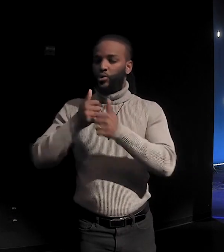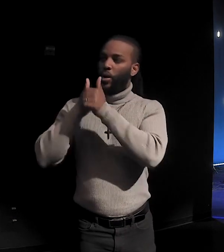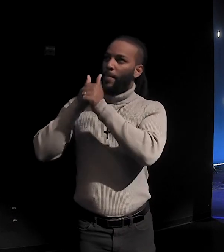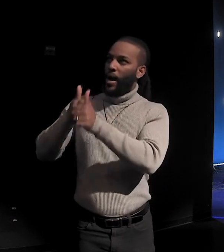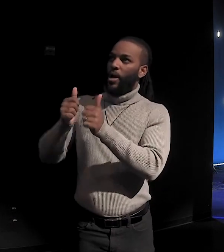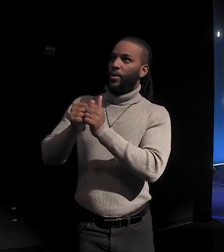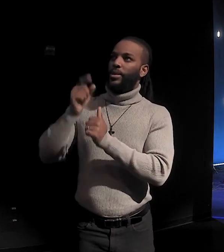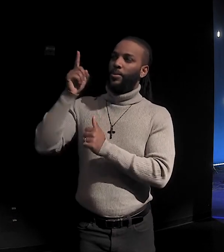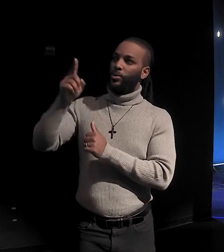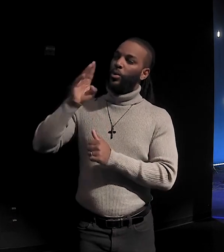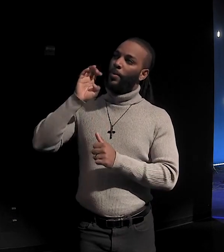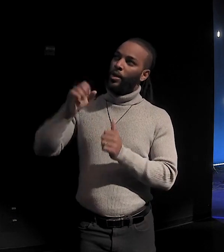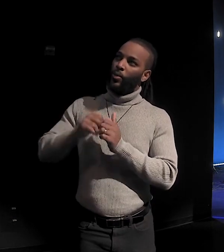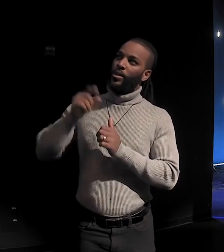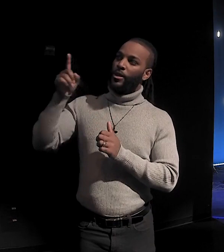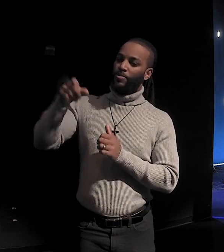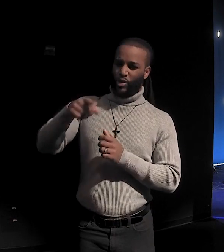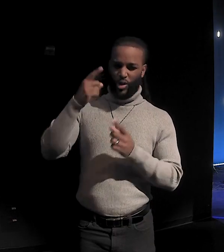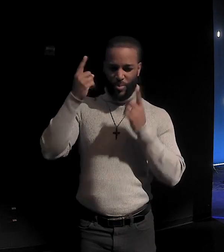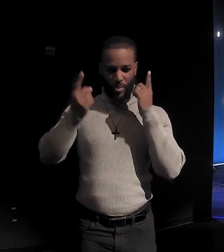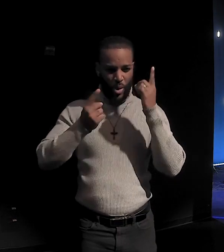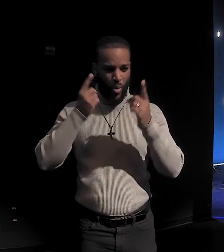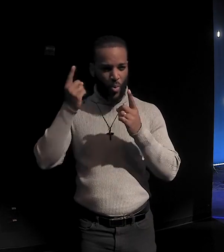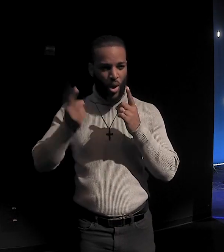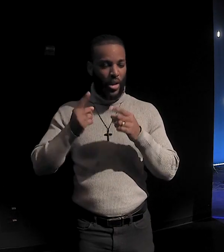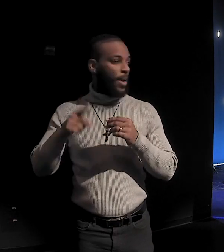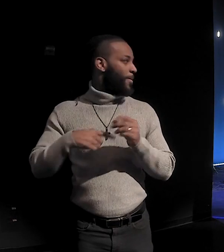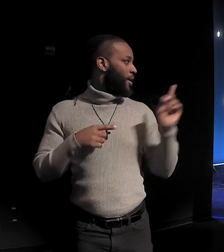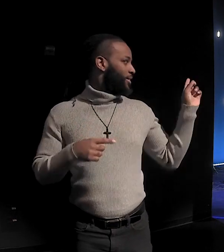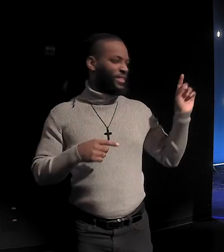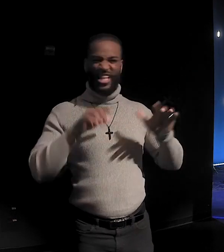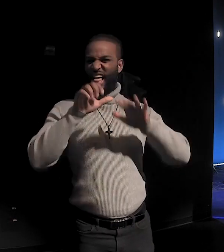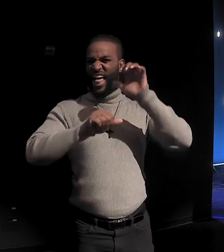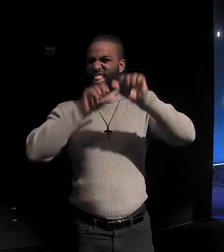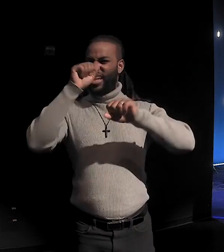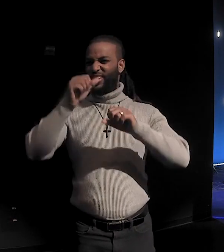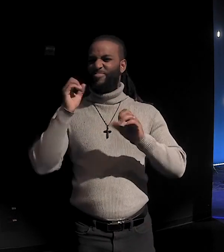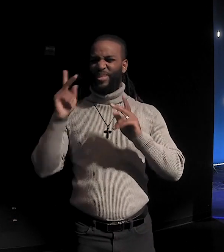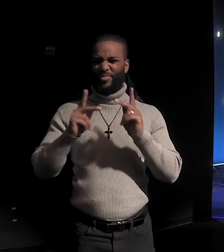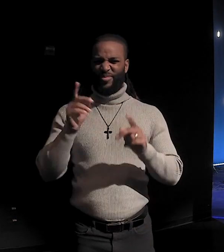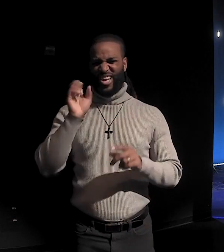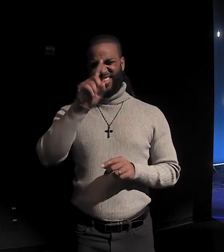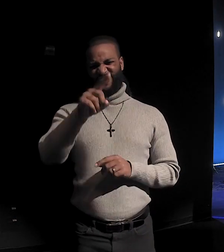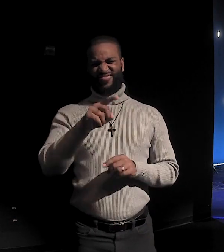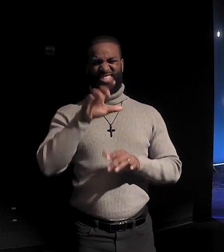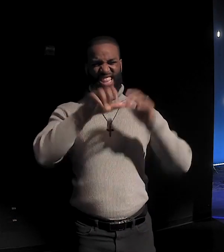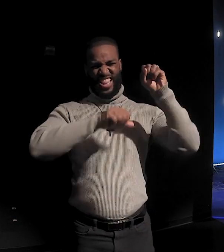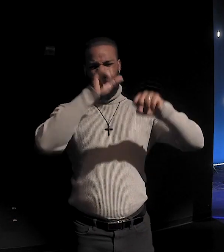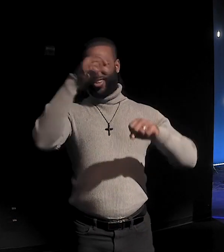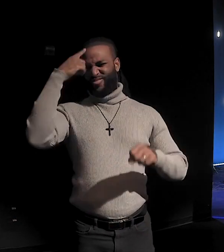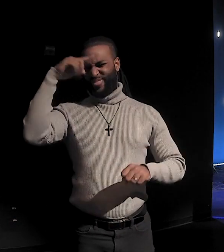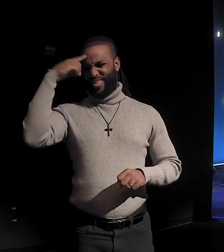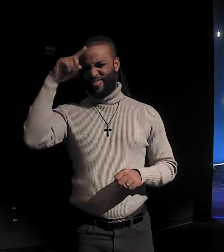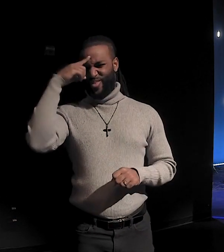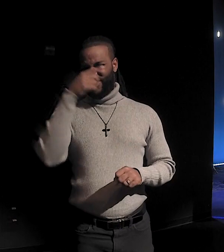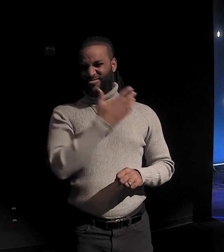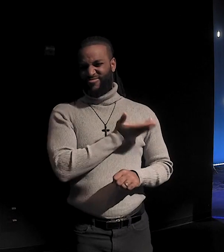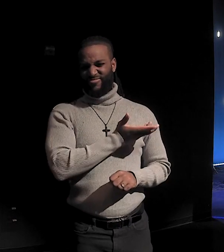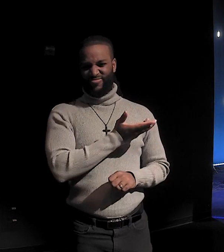to be with Him. You've been wondering, many of you have been wondering about these ladders. I've had multiple people come and say, what's with the ladders?